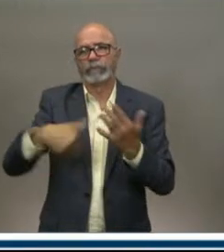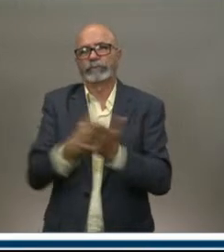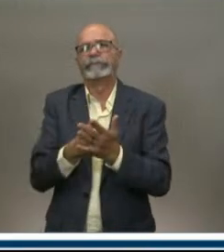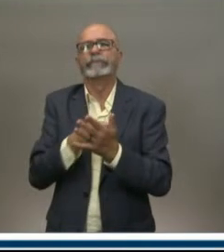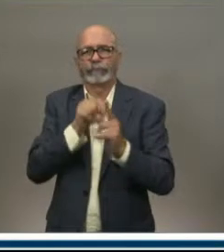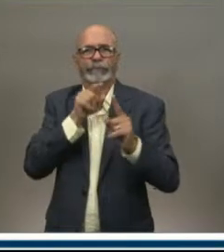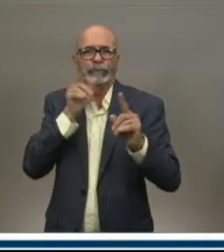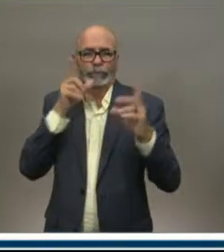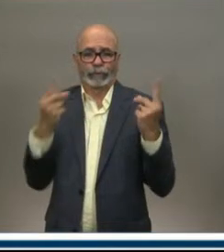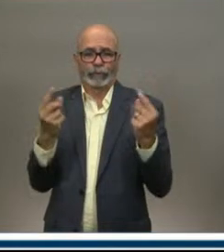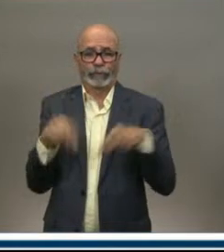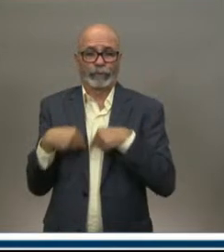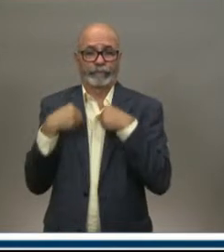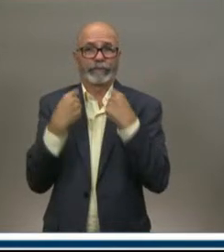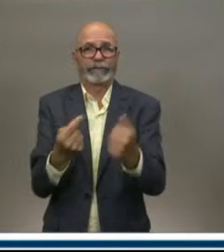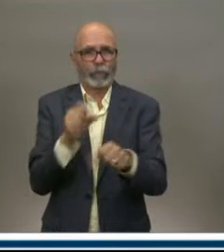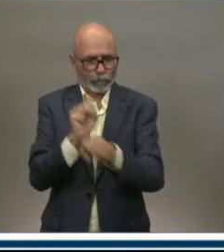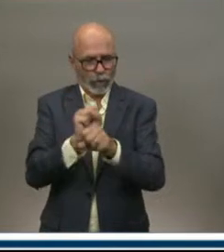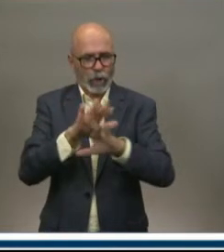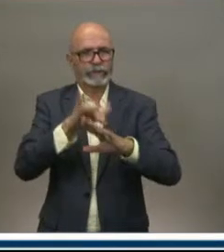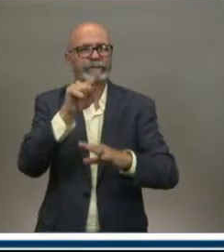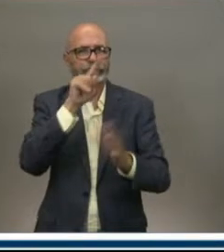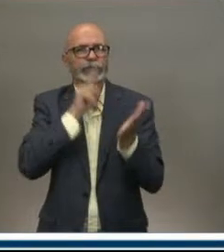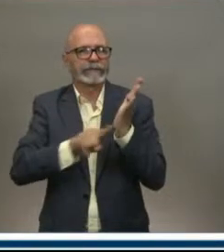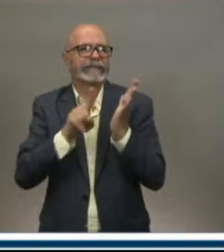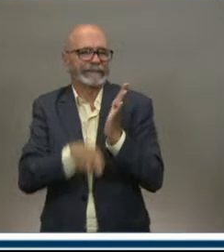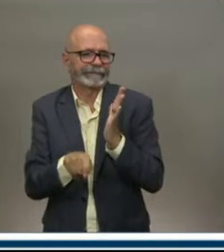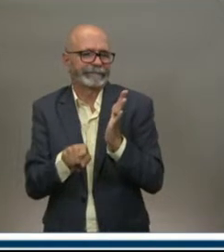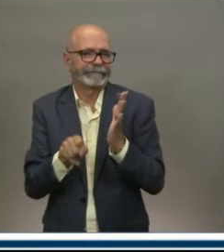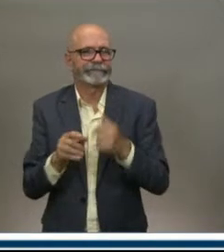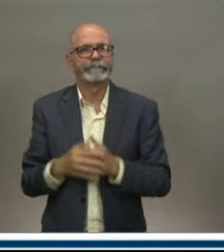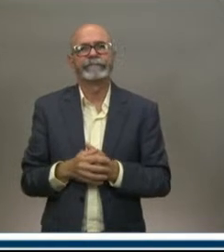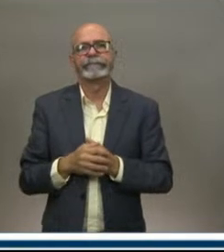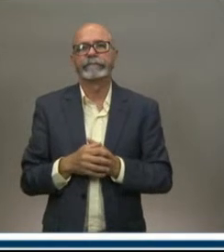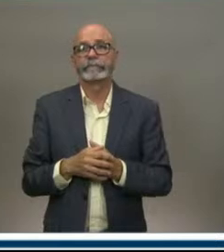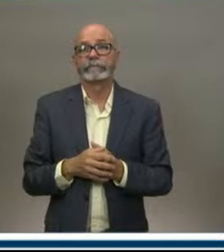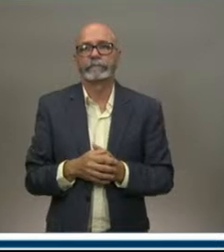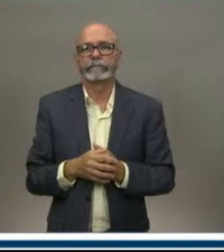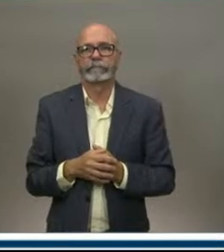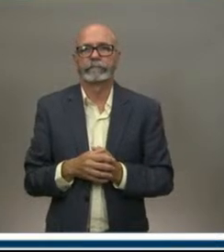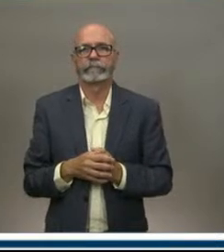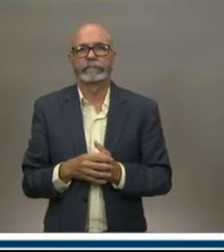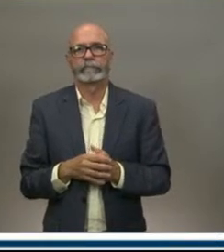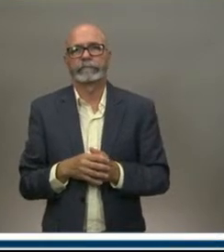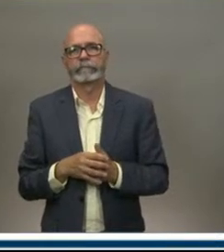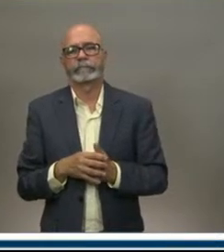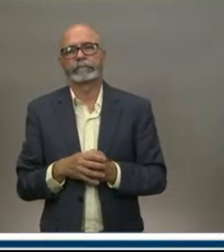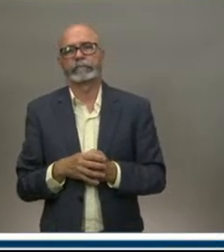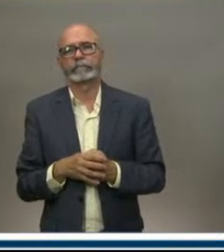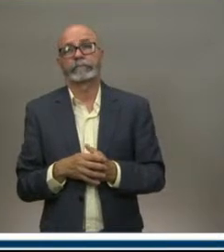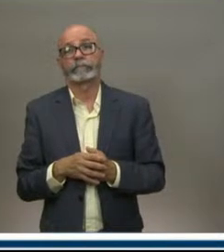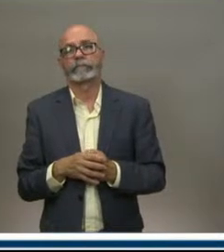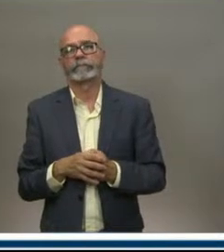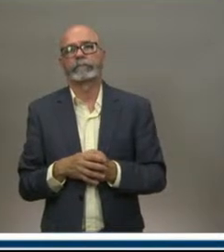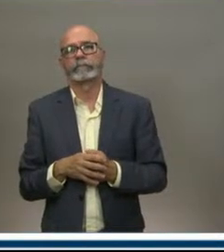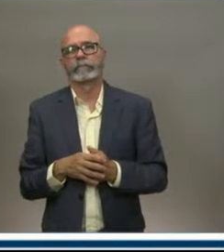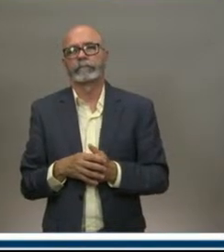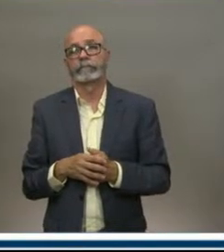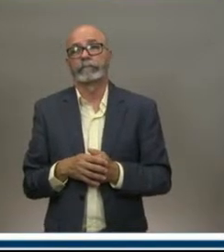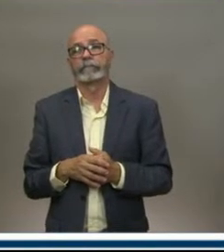research. Go ahead, Jennifer, with your follow-up. Yeah, the purpose of both